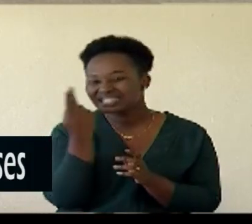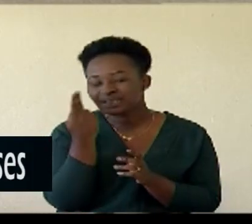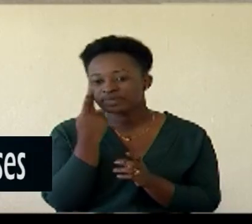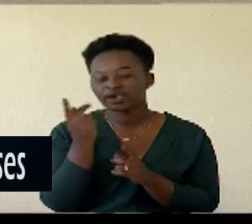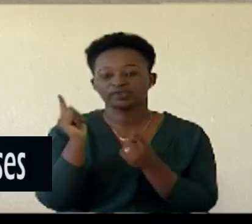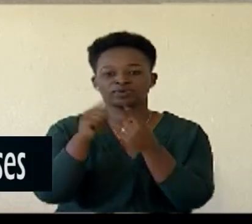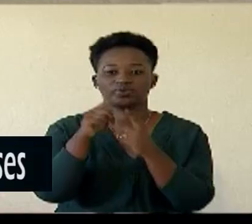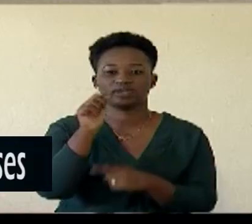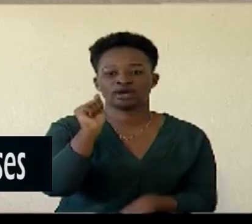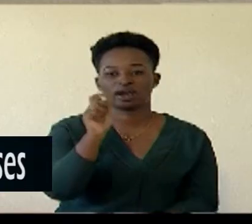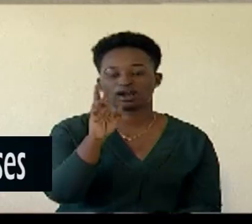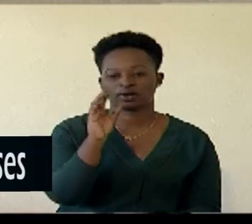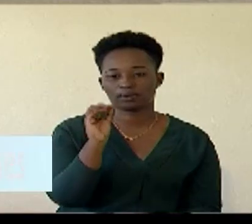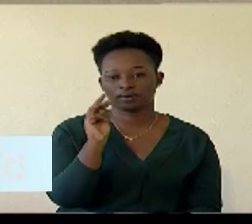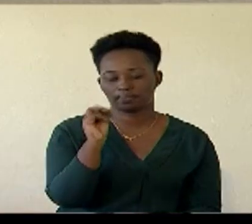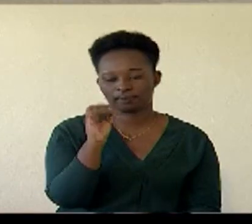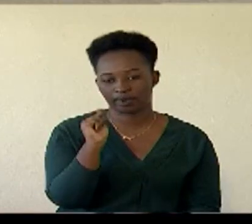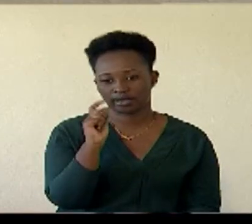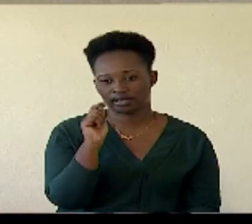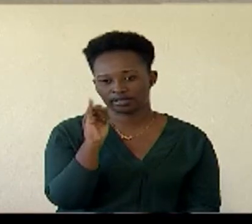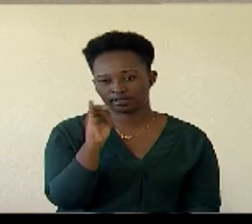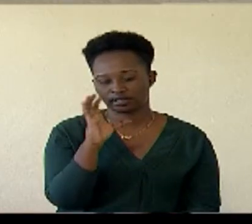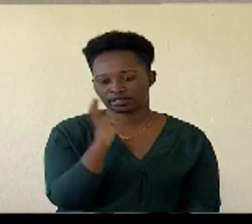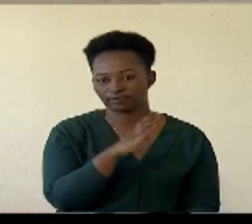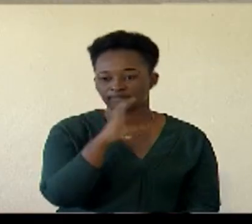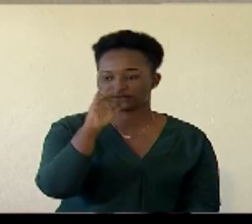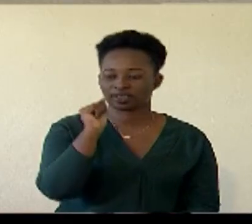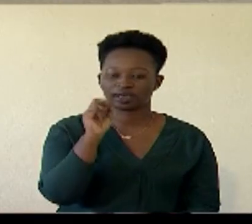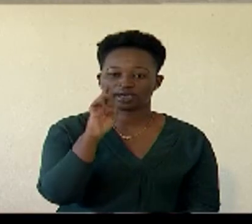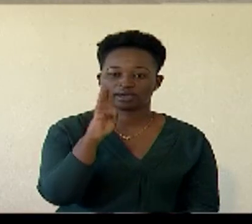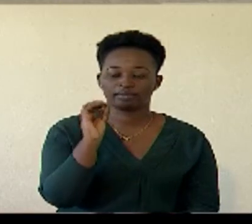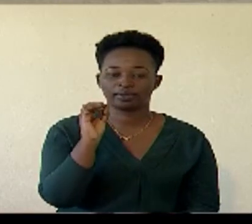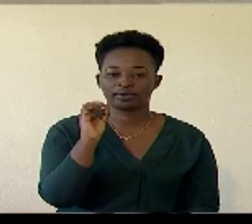the aromatic carboxylic acids. I talked about I